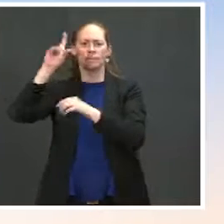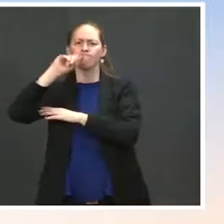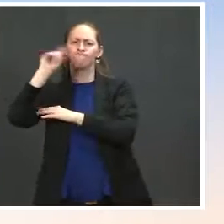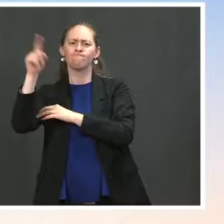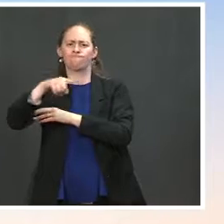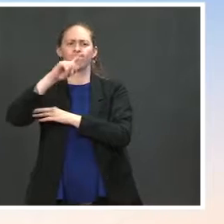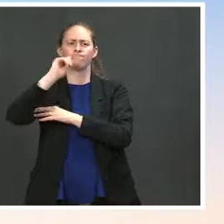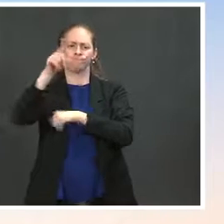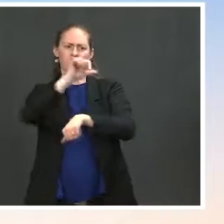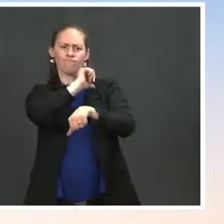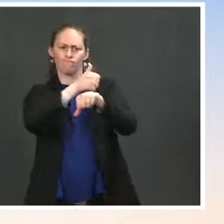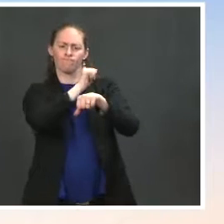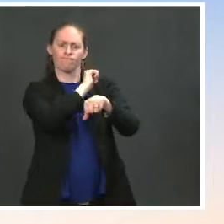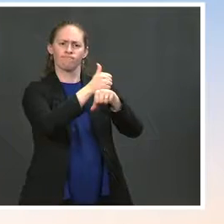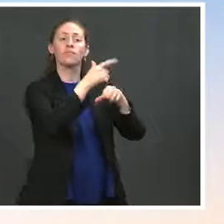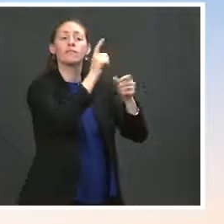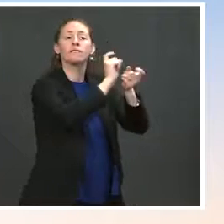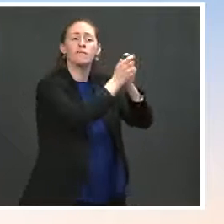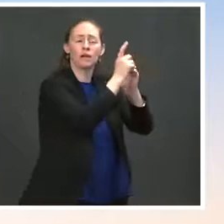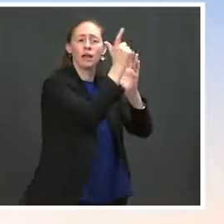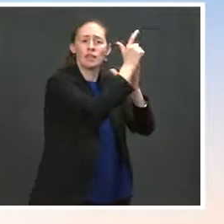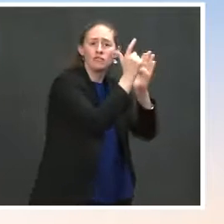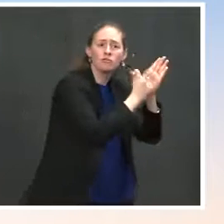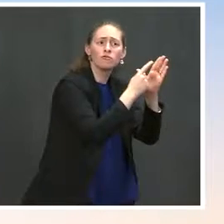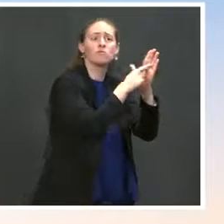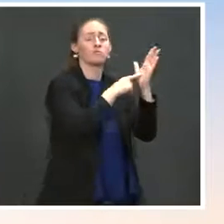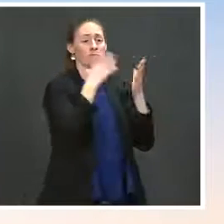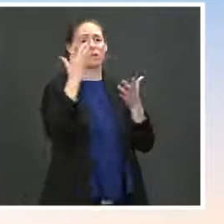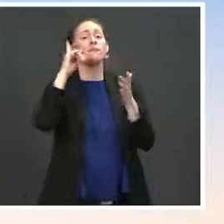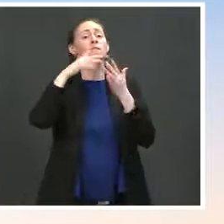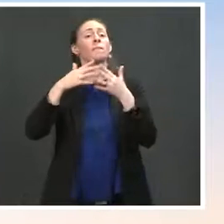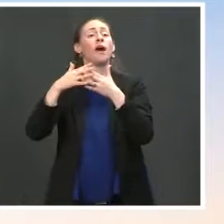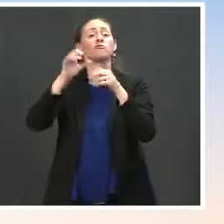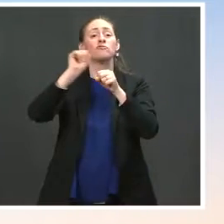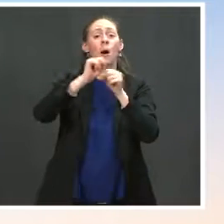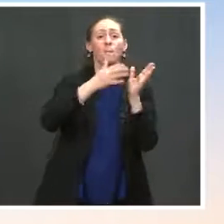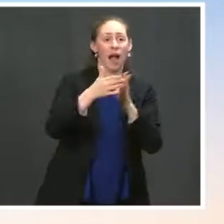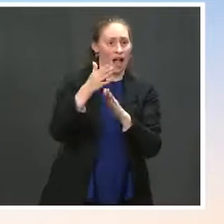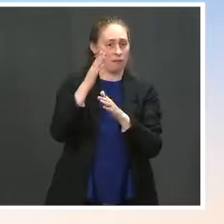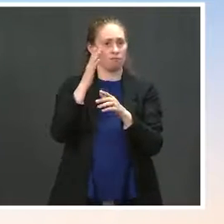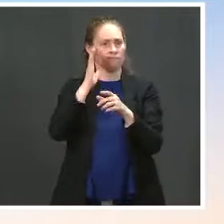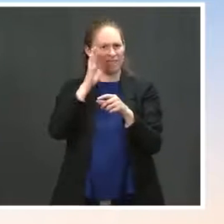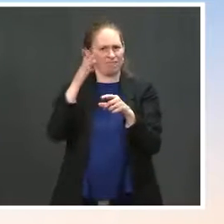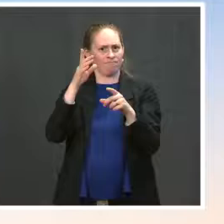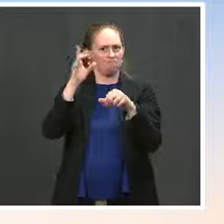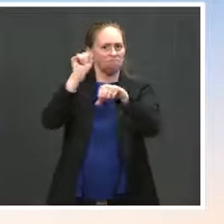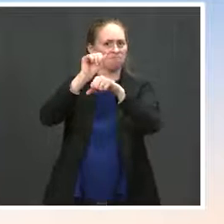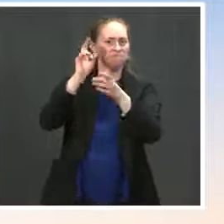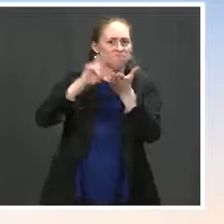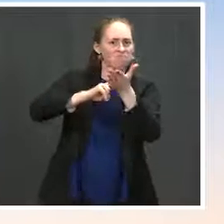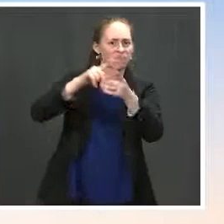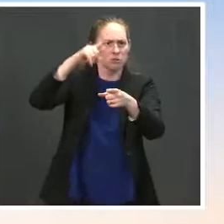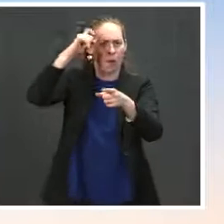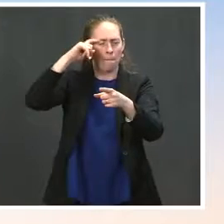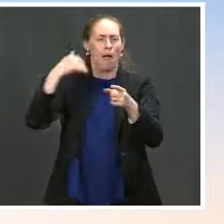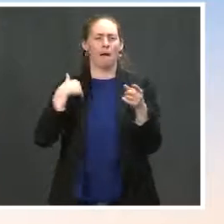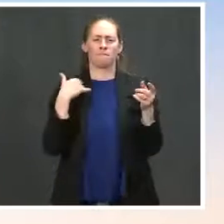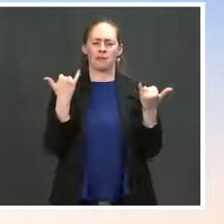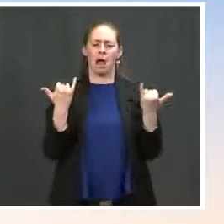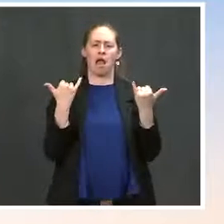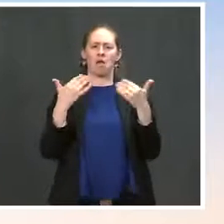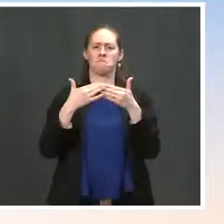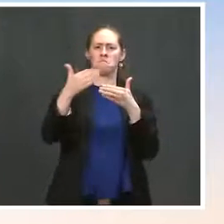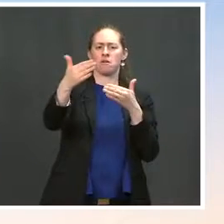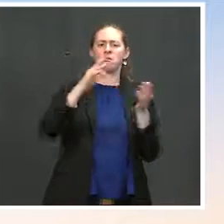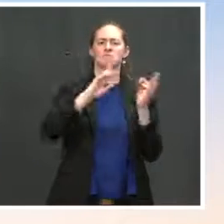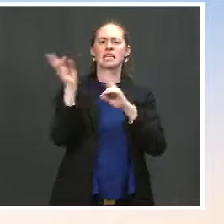sign the American Jobs Plan into law this summer. So that gives us ample room between that